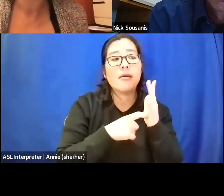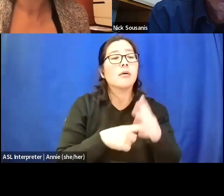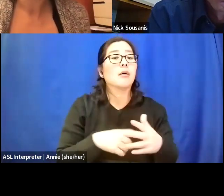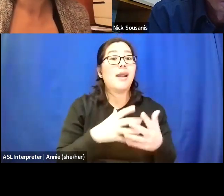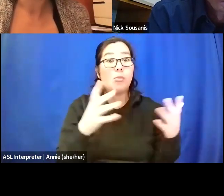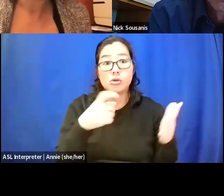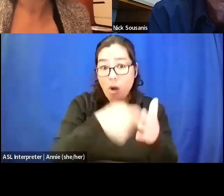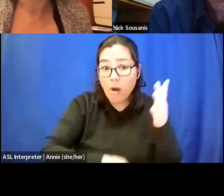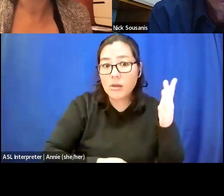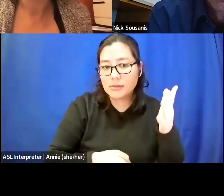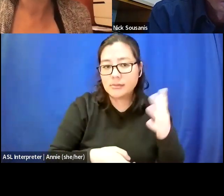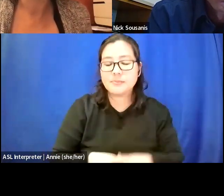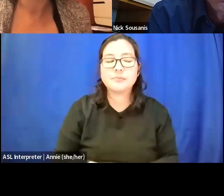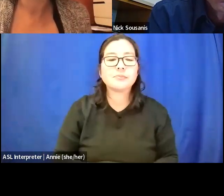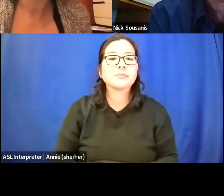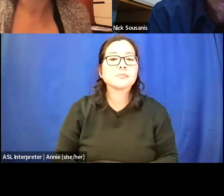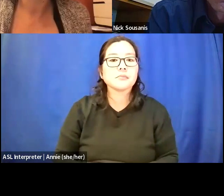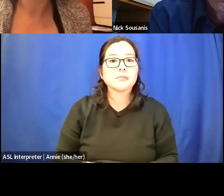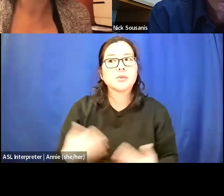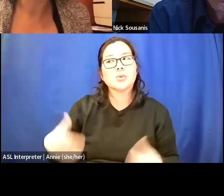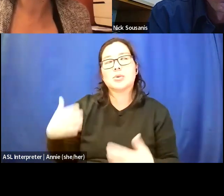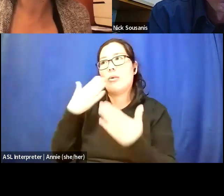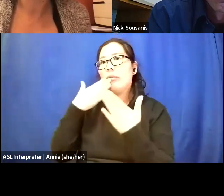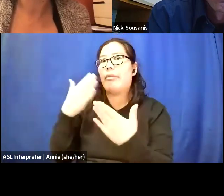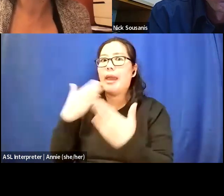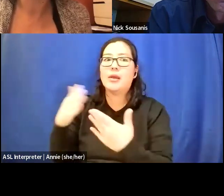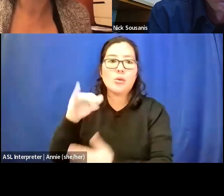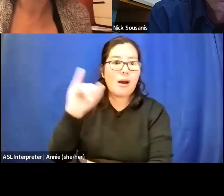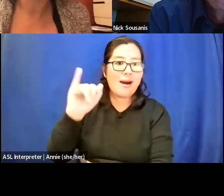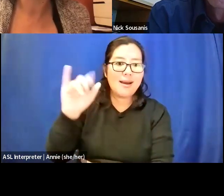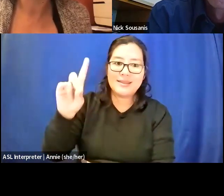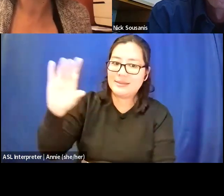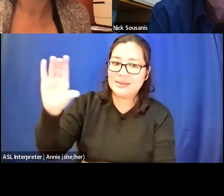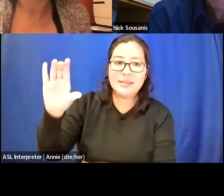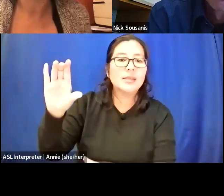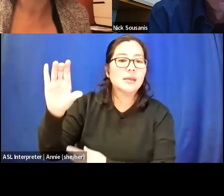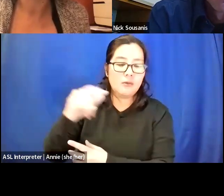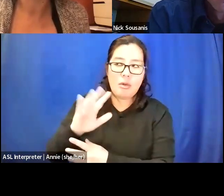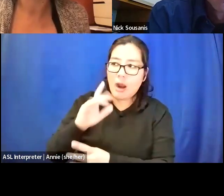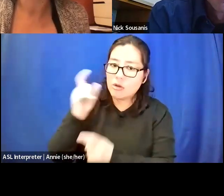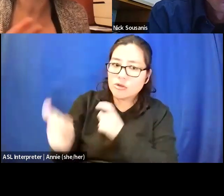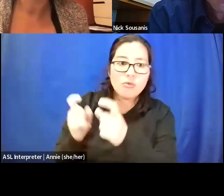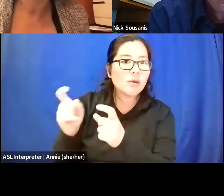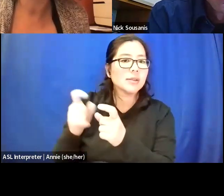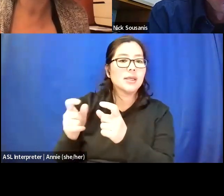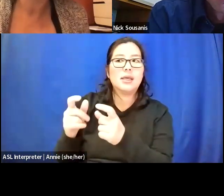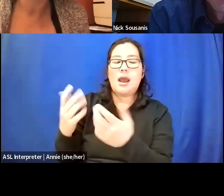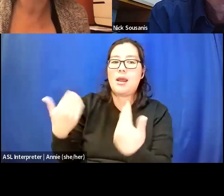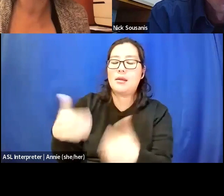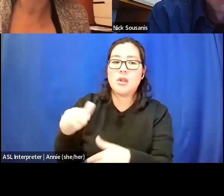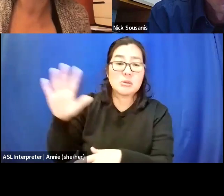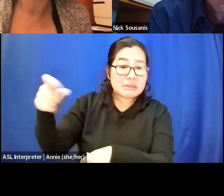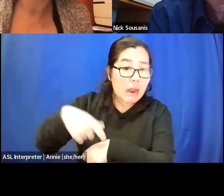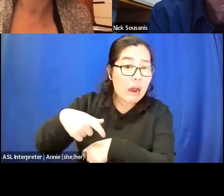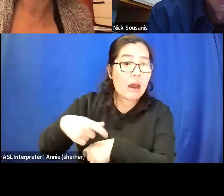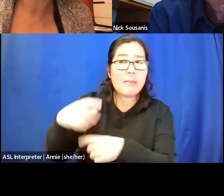cost. So again, a huge shout out to IDC for the generosity and the gift of just a ton of time and thinking